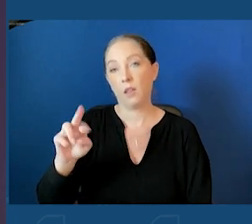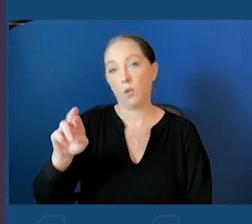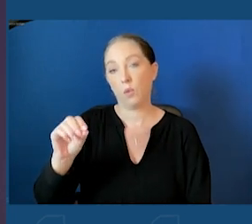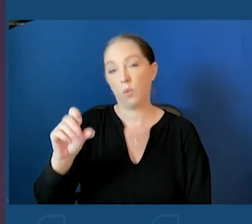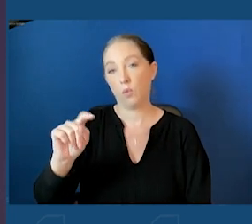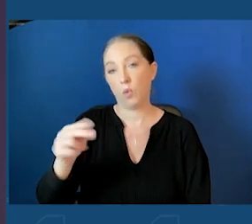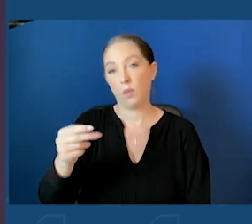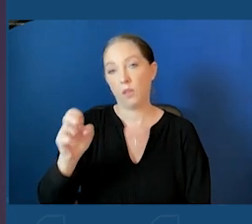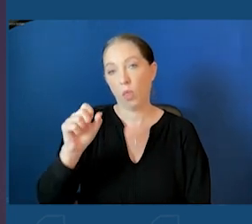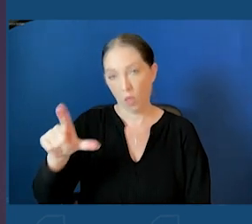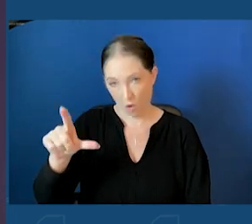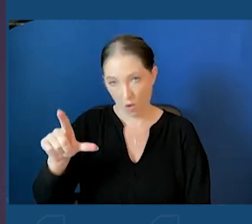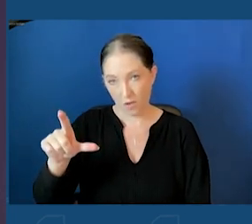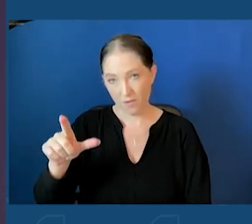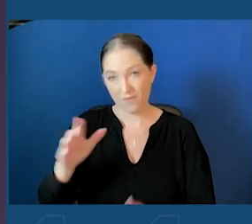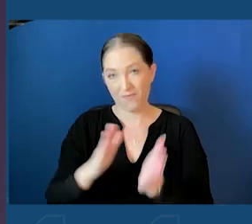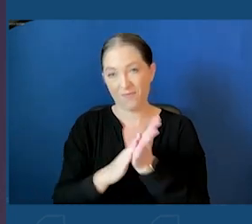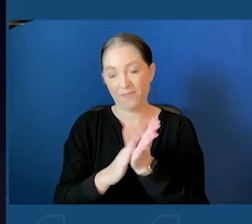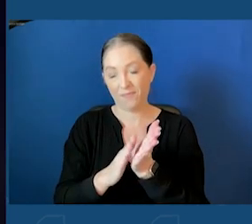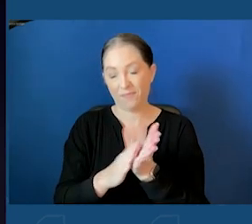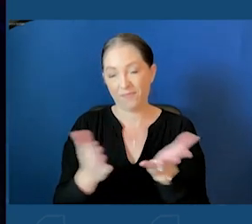Assembly Member Rosenthal.